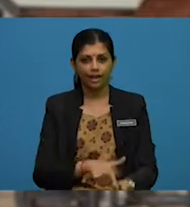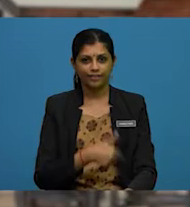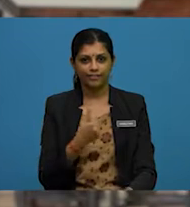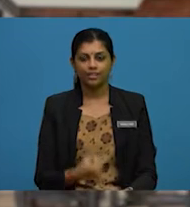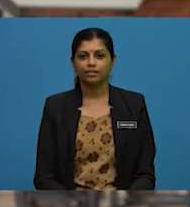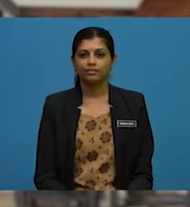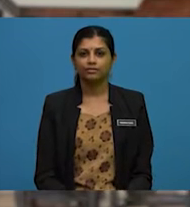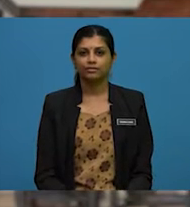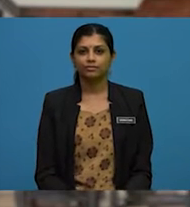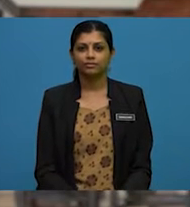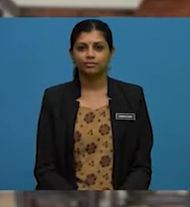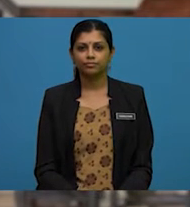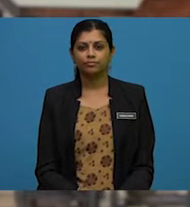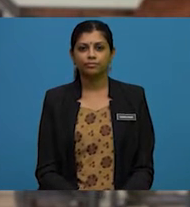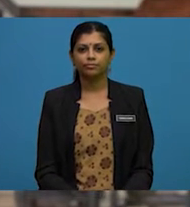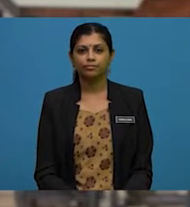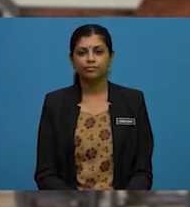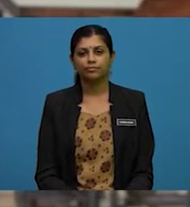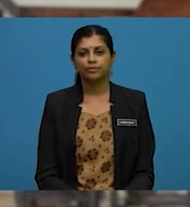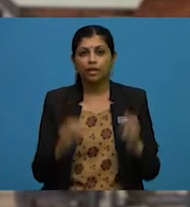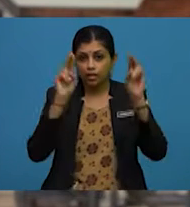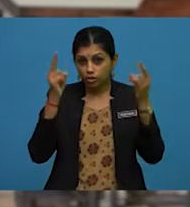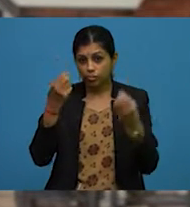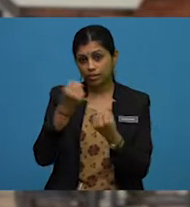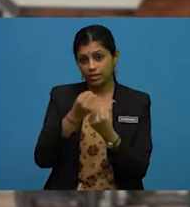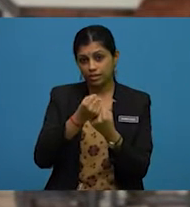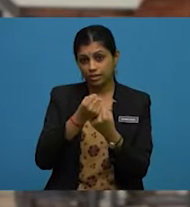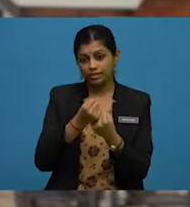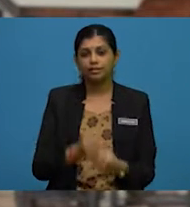The topic sentence, which is supported by the